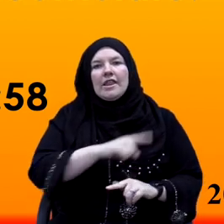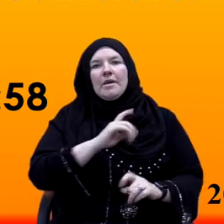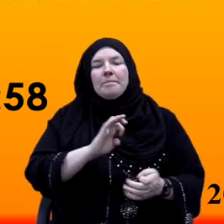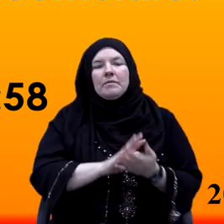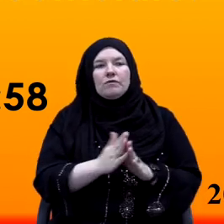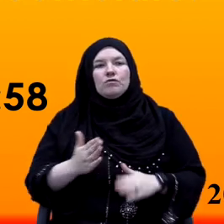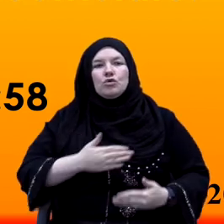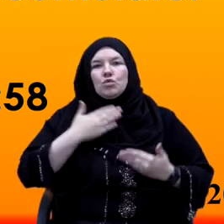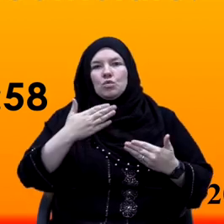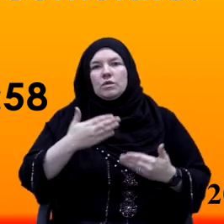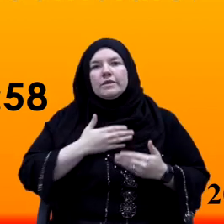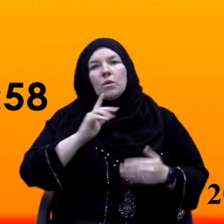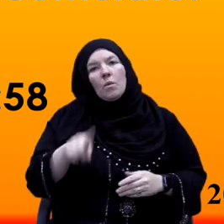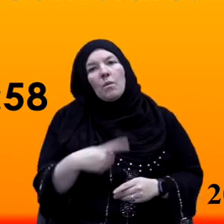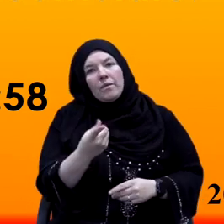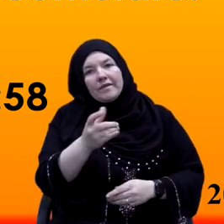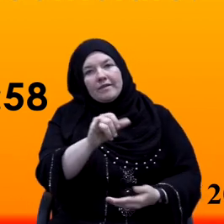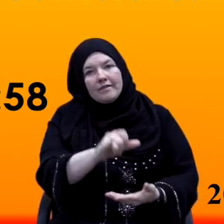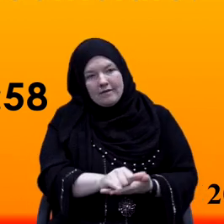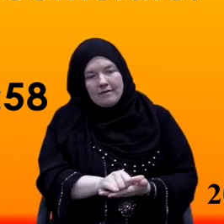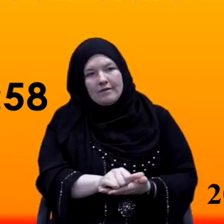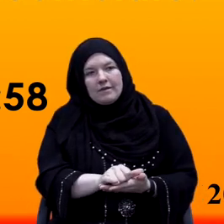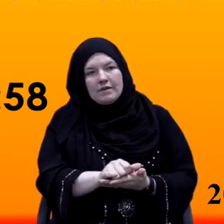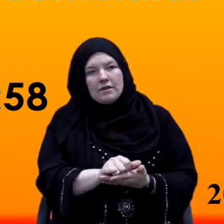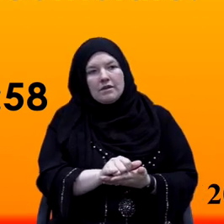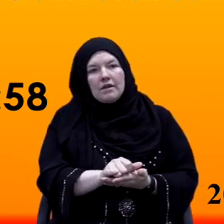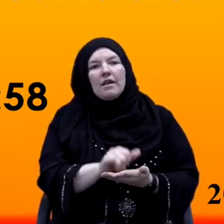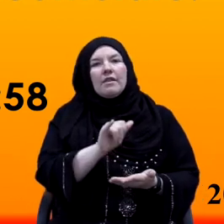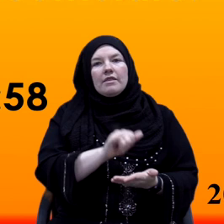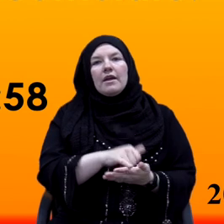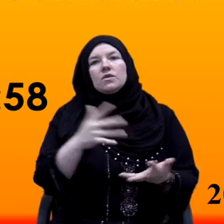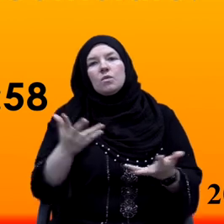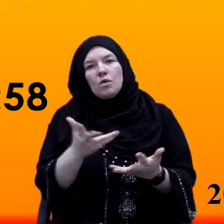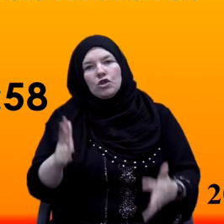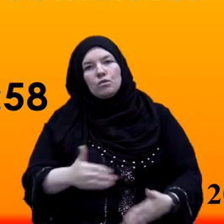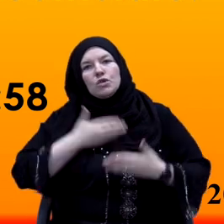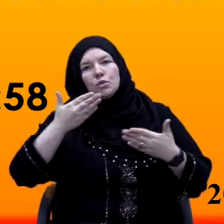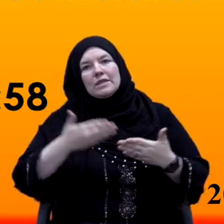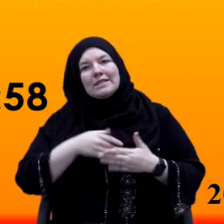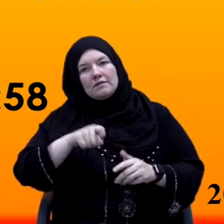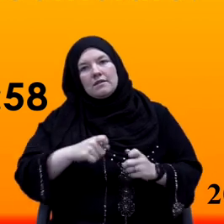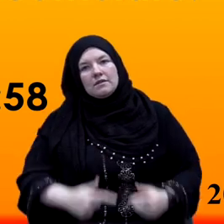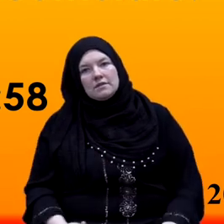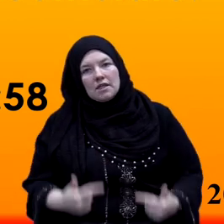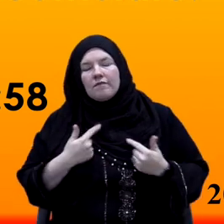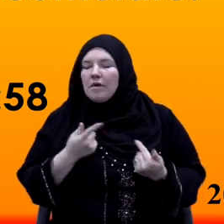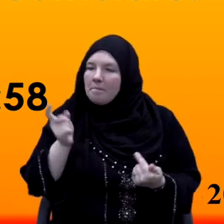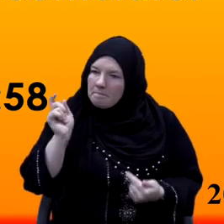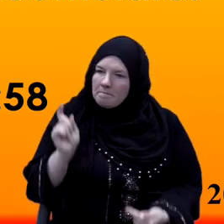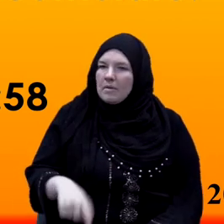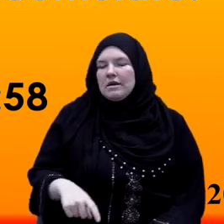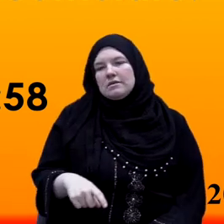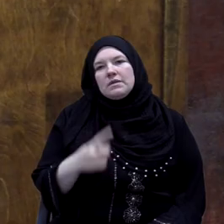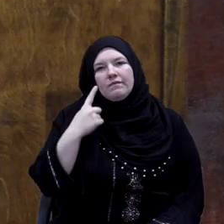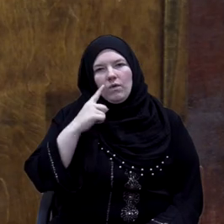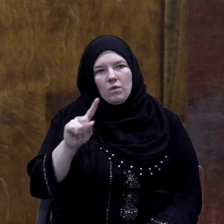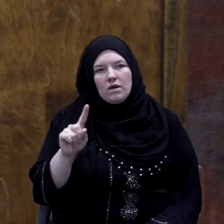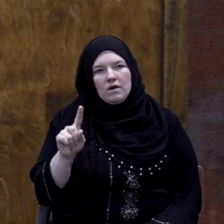rejoice only in this. This is what your rejoicing in this life must be